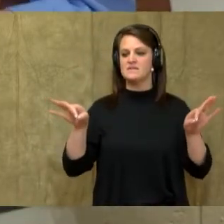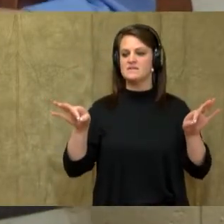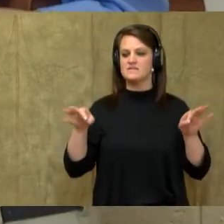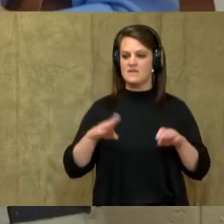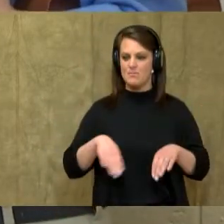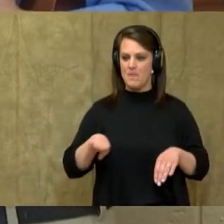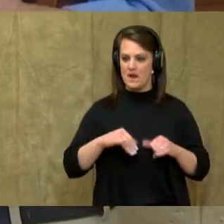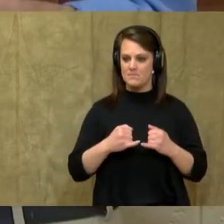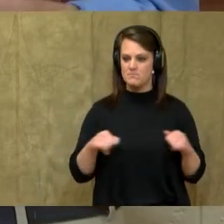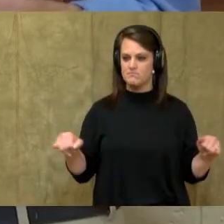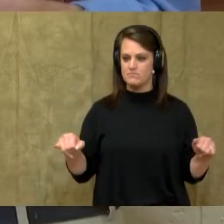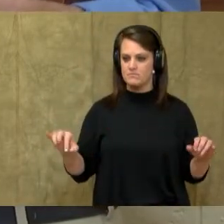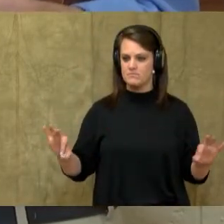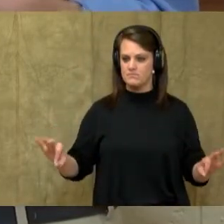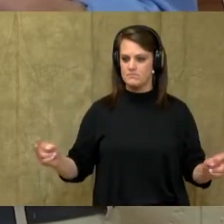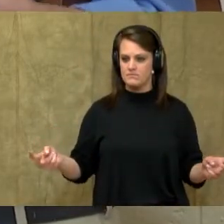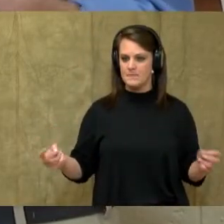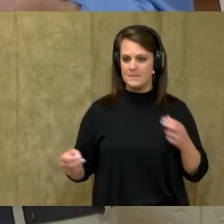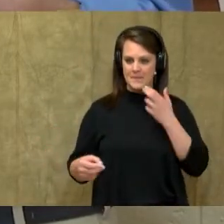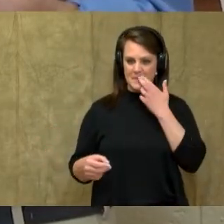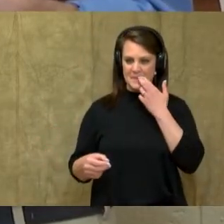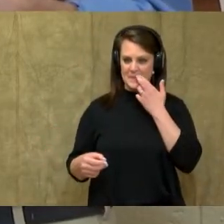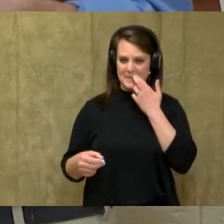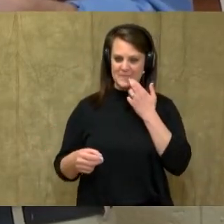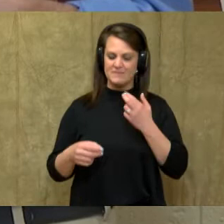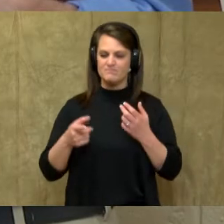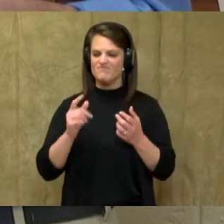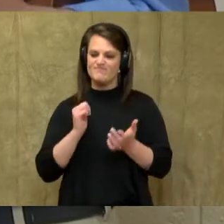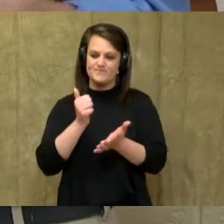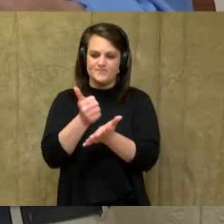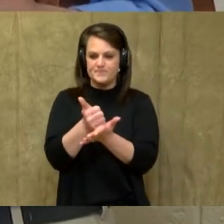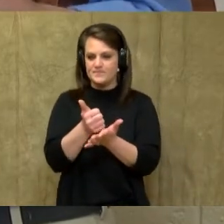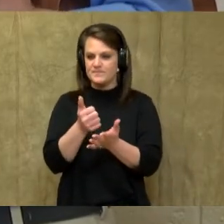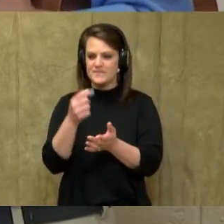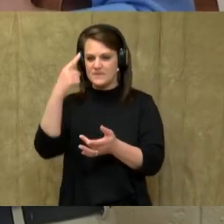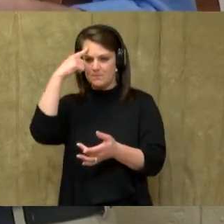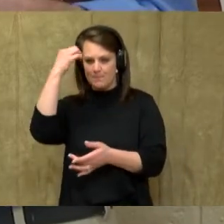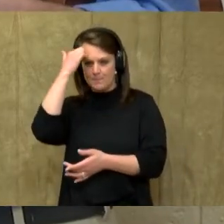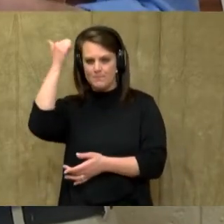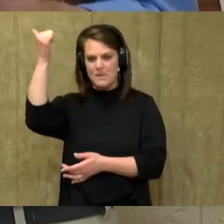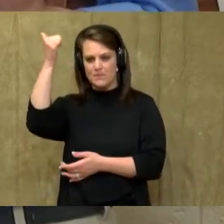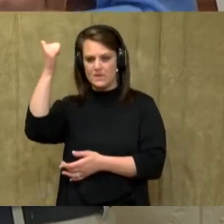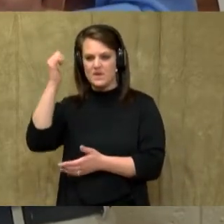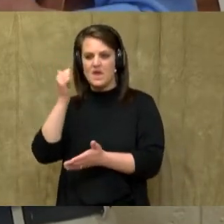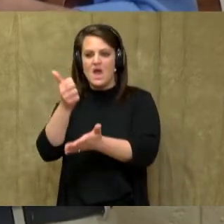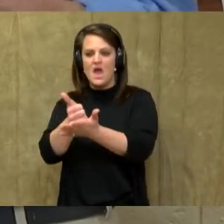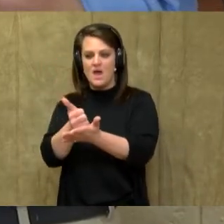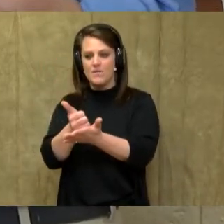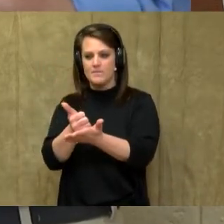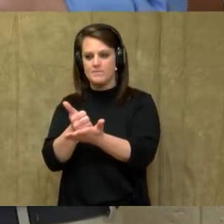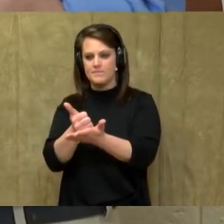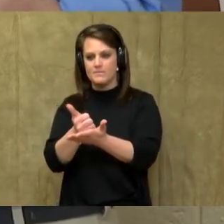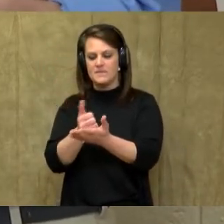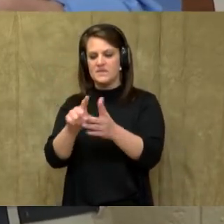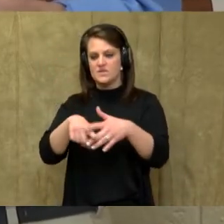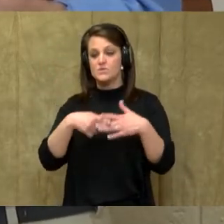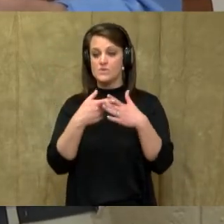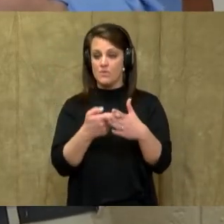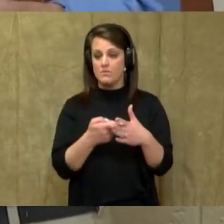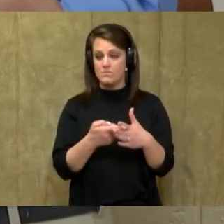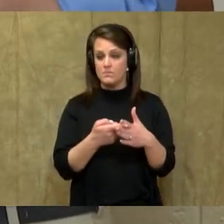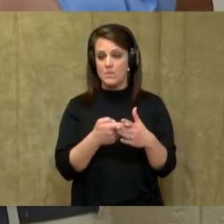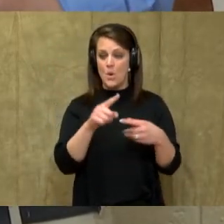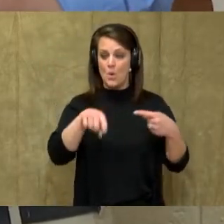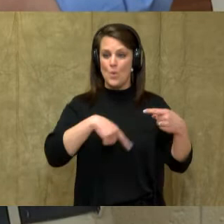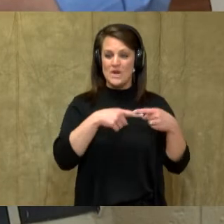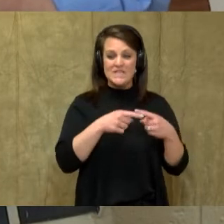at the bottom. This is just a little mnemonic device, a memory device that can help you to remember here in the beginning